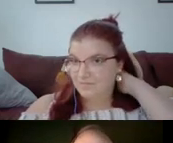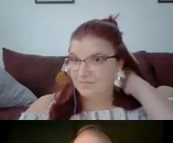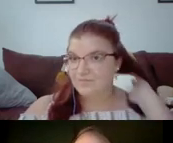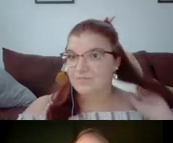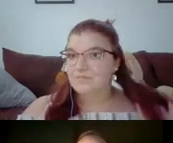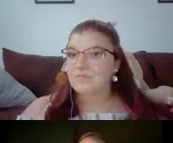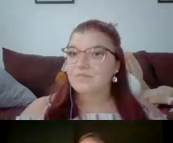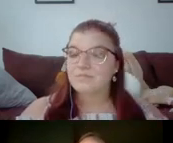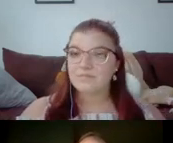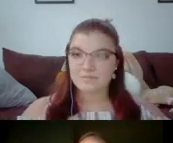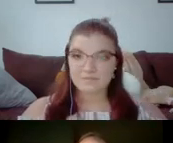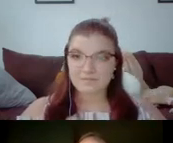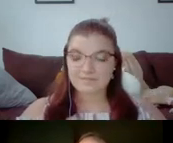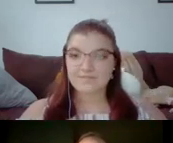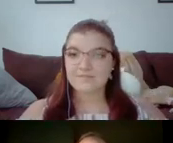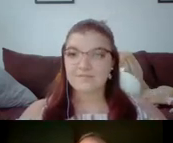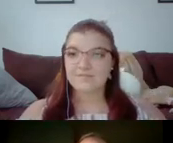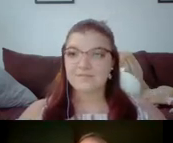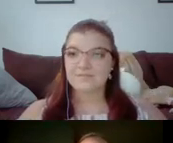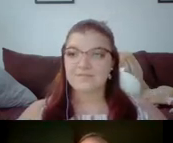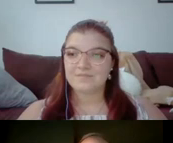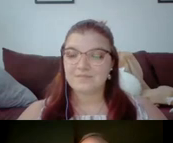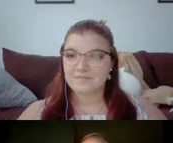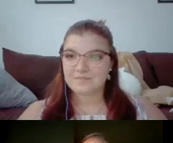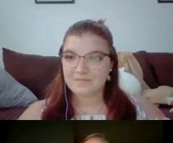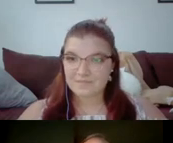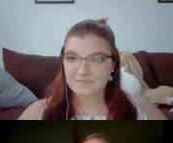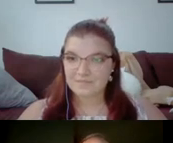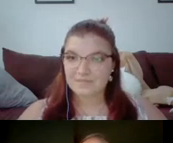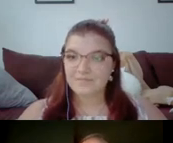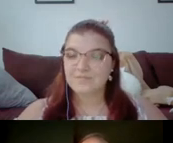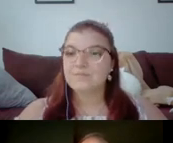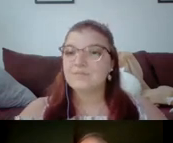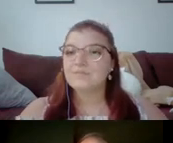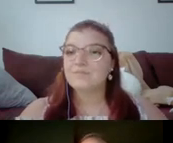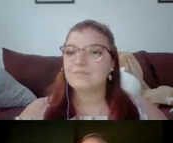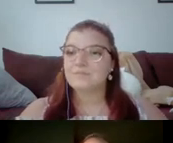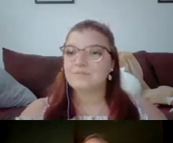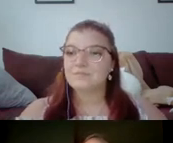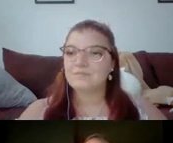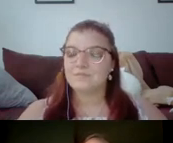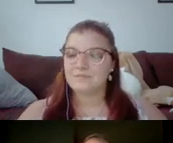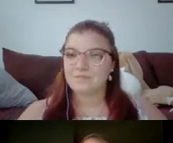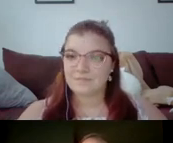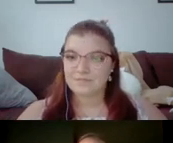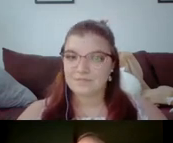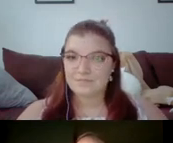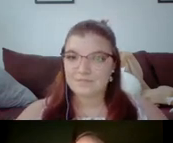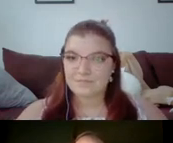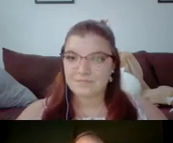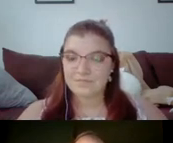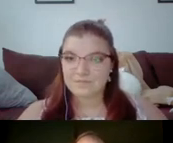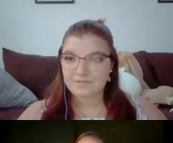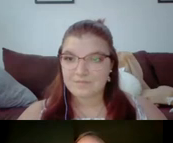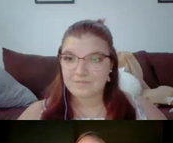Baptist Missionary Convention wanted to establish a college in Western New York, he provided 6 acres,